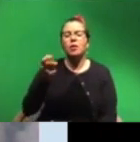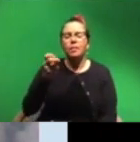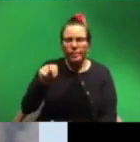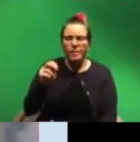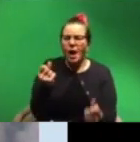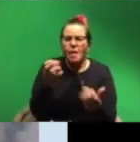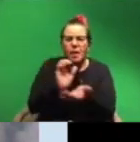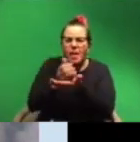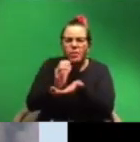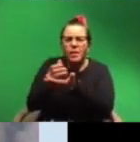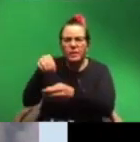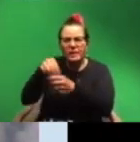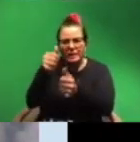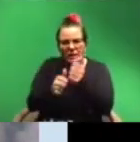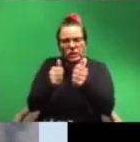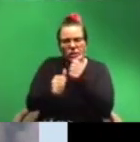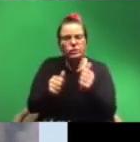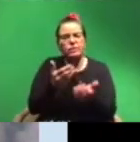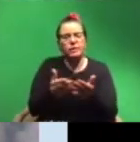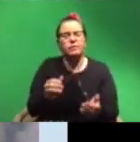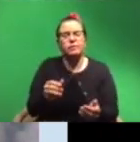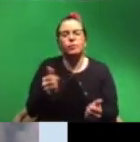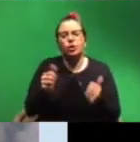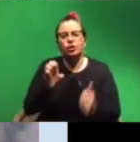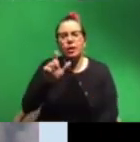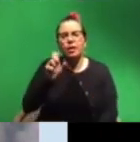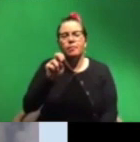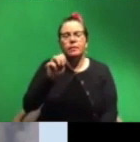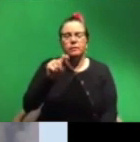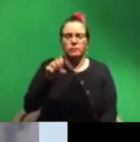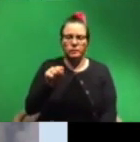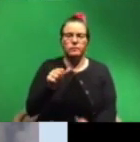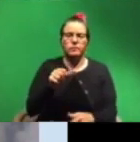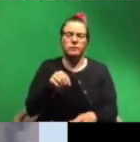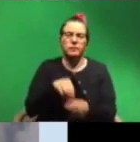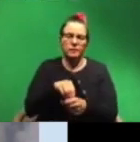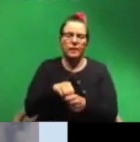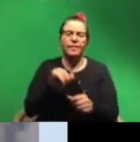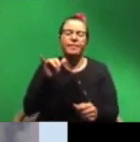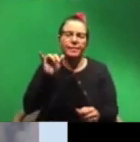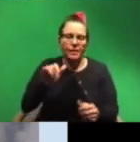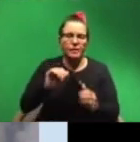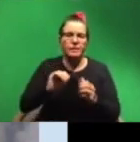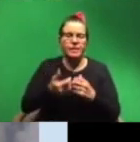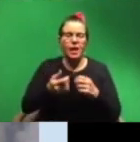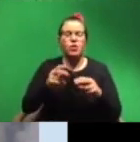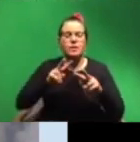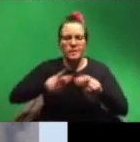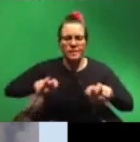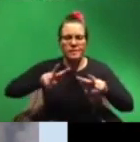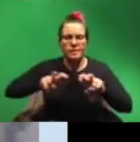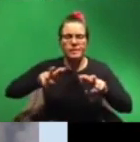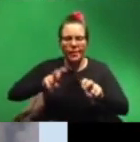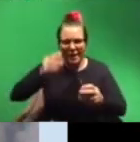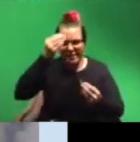different elements that are in your mineral, and that's how you get to the diaries. That's where that information